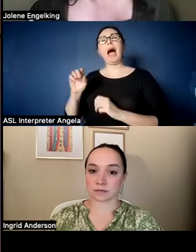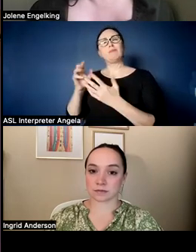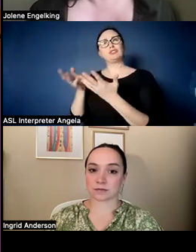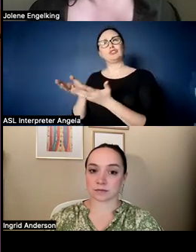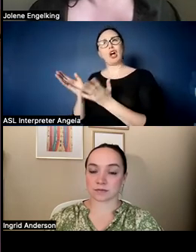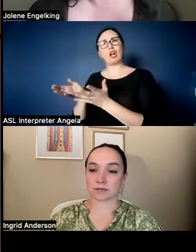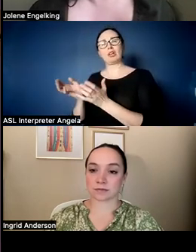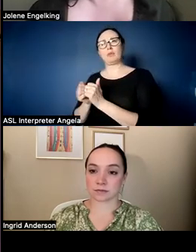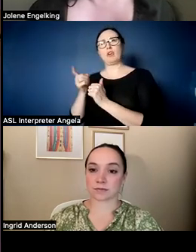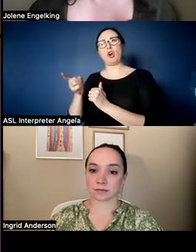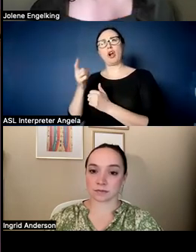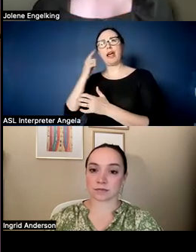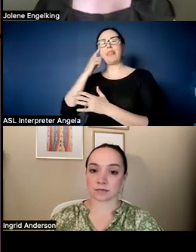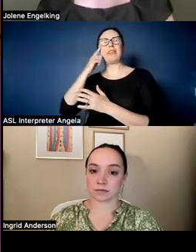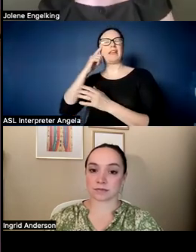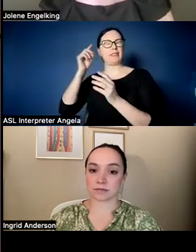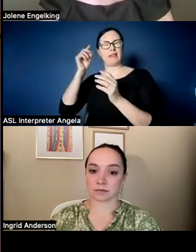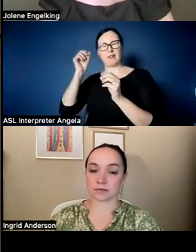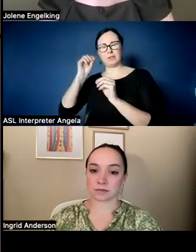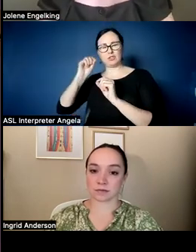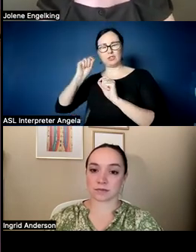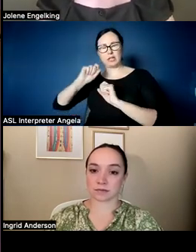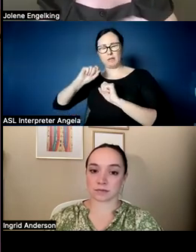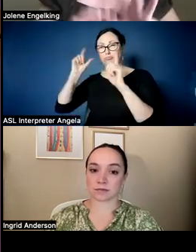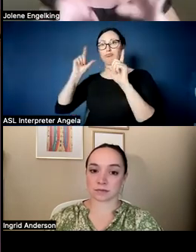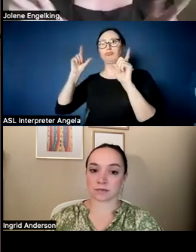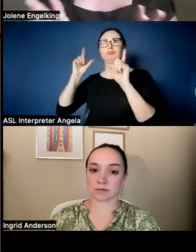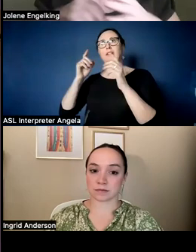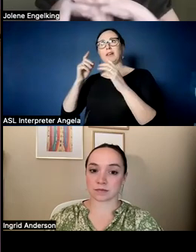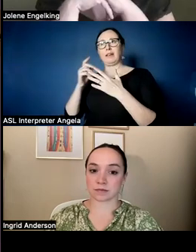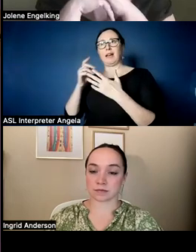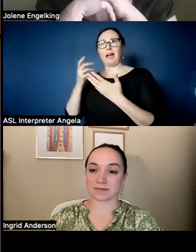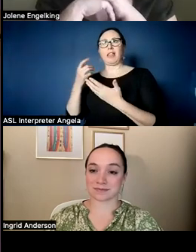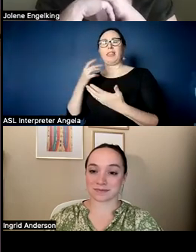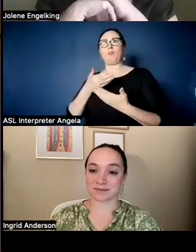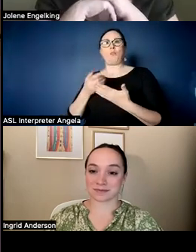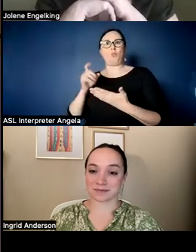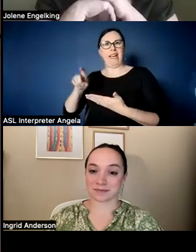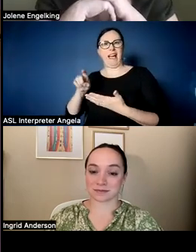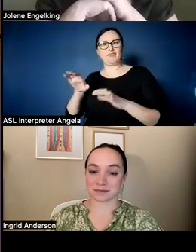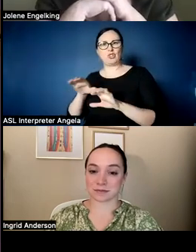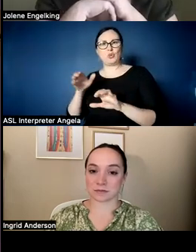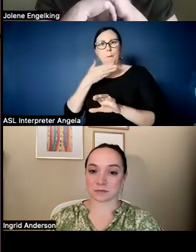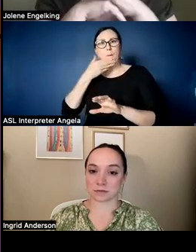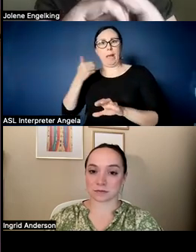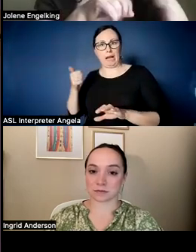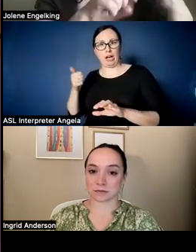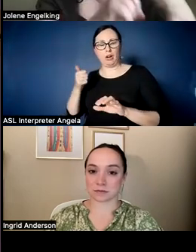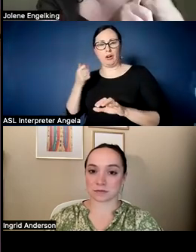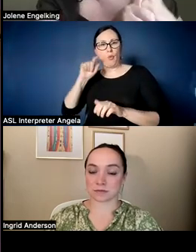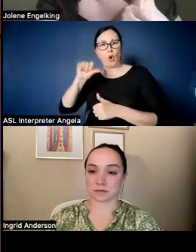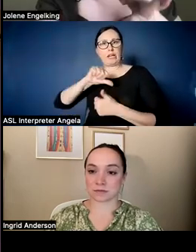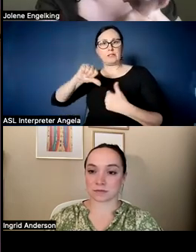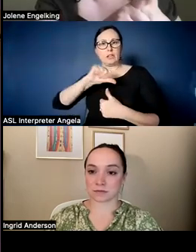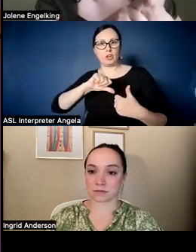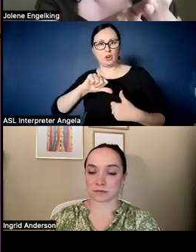we are approaching each other. And so, not saying that we all need to be thinking in this way, but I think that helps us recognize that even if we're coming